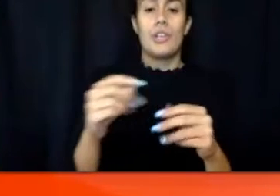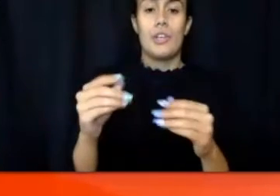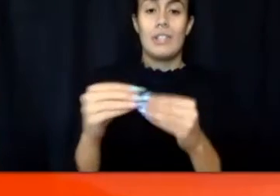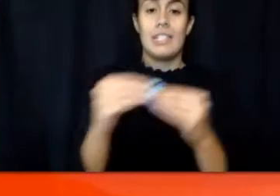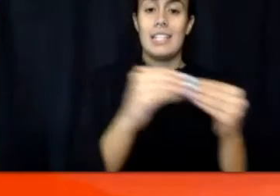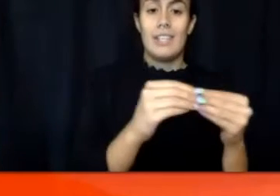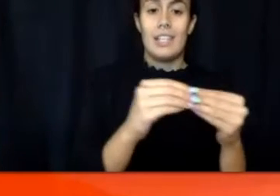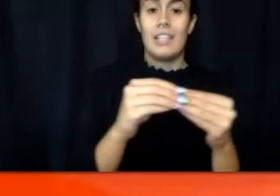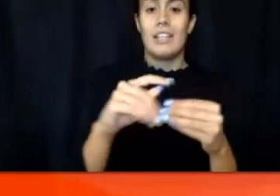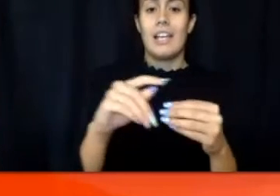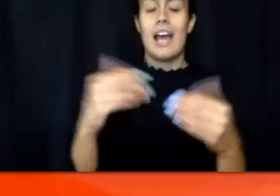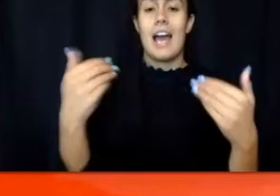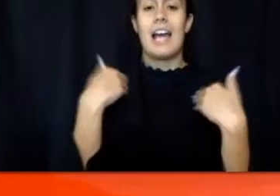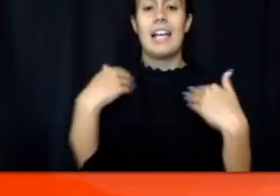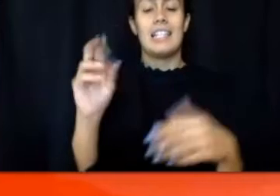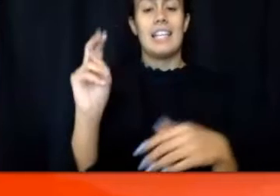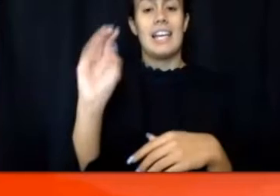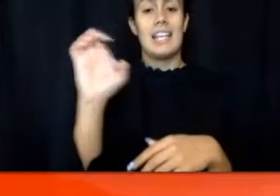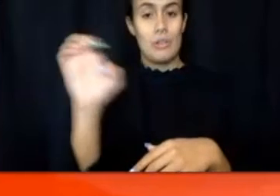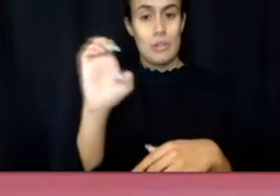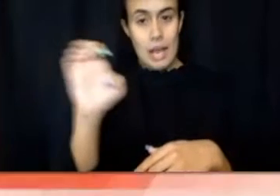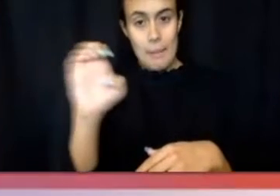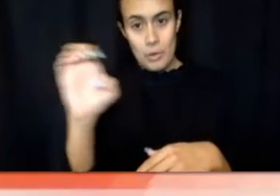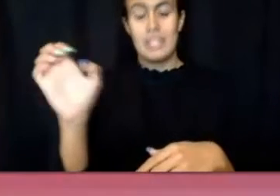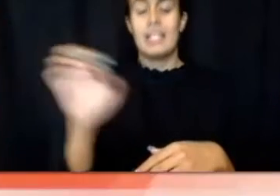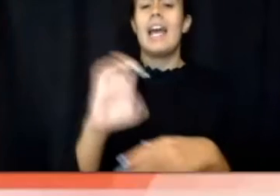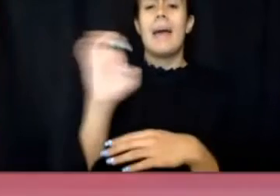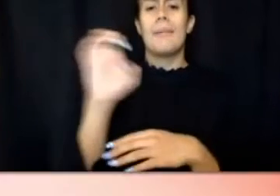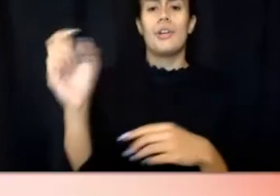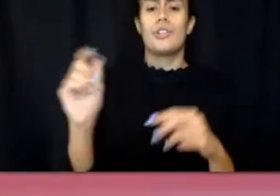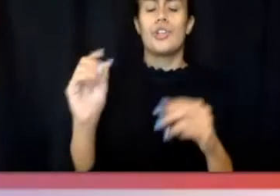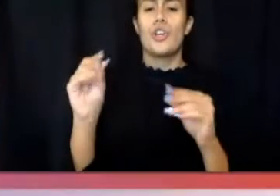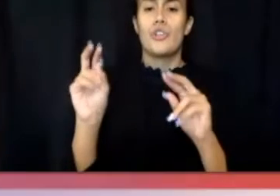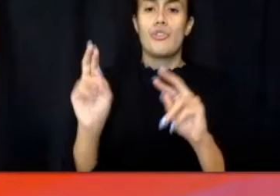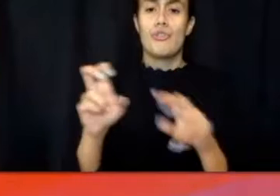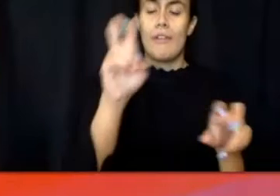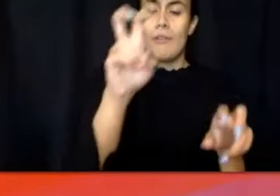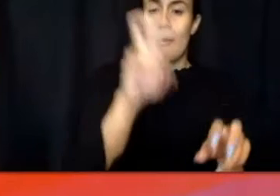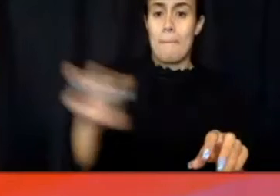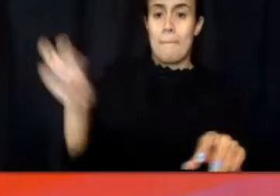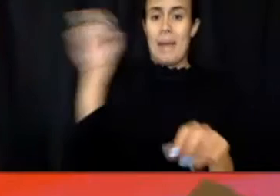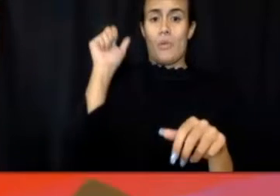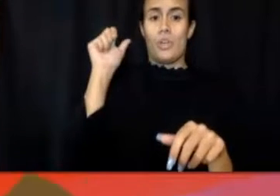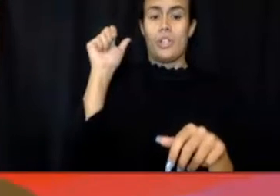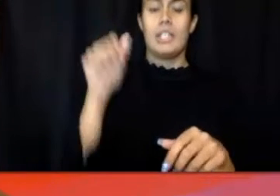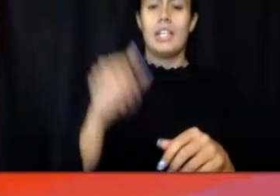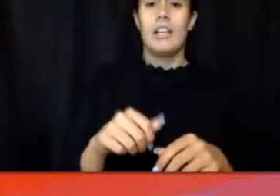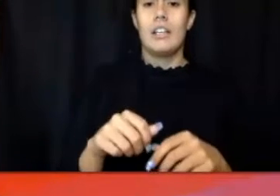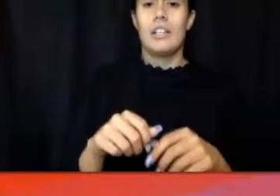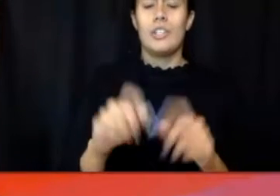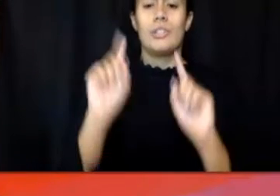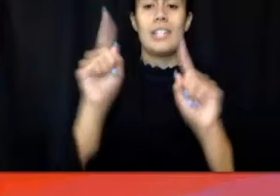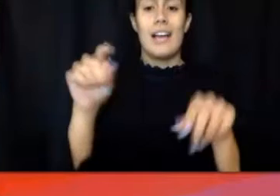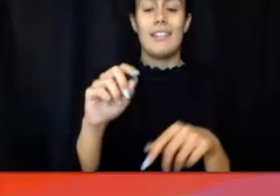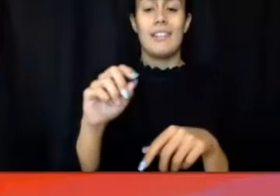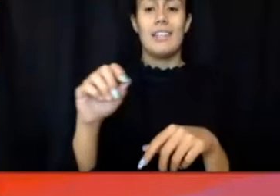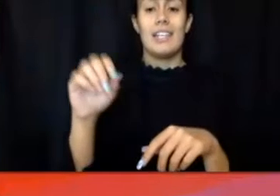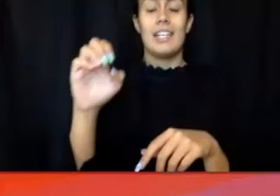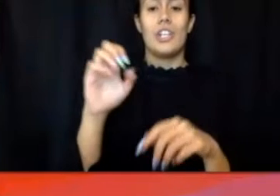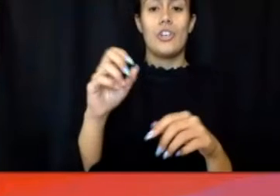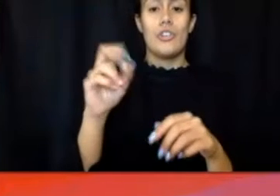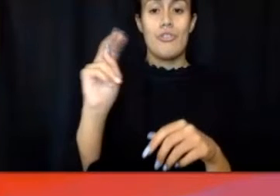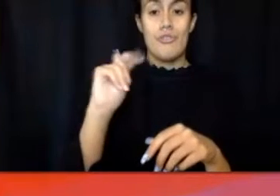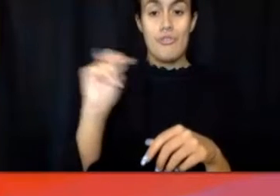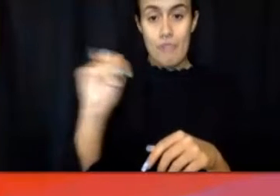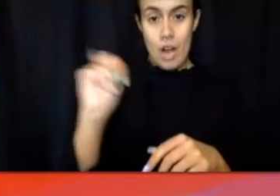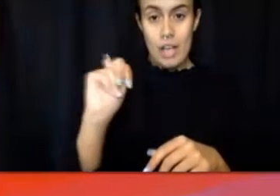releases endocannabinoids. Those endocannabinoids travel backward to influence the sending neuron, essentially giving